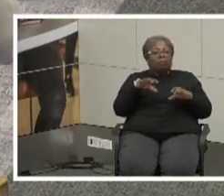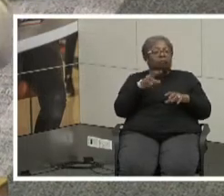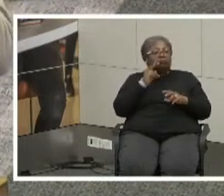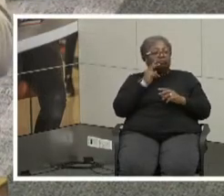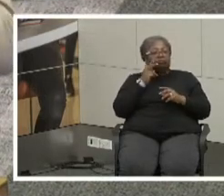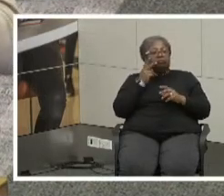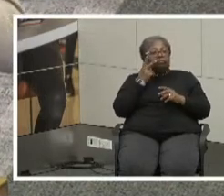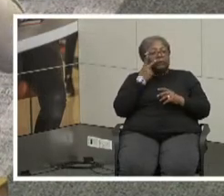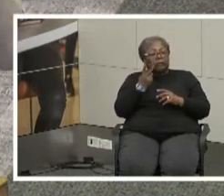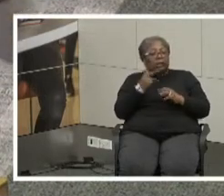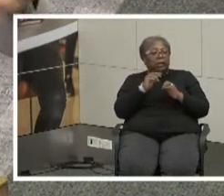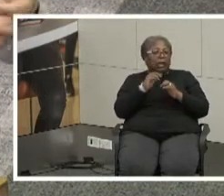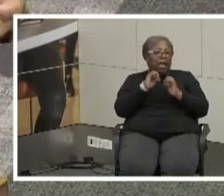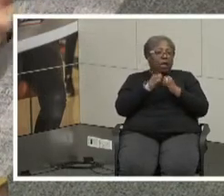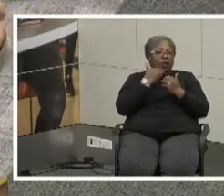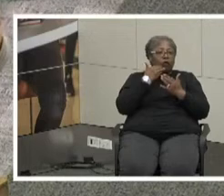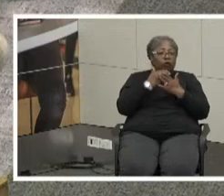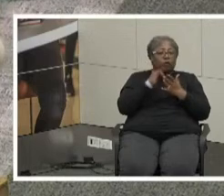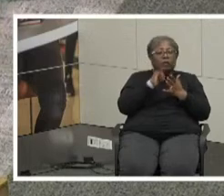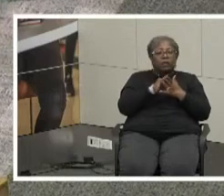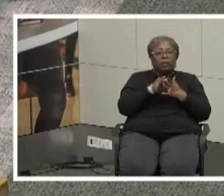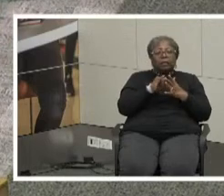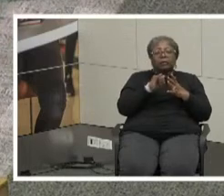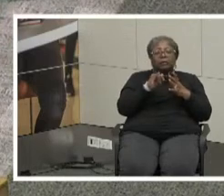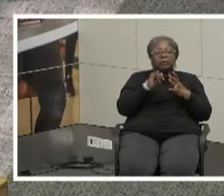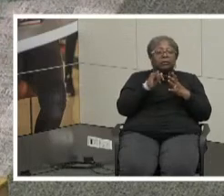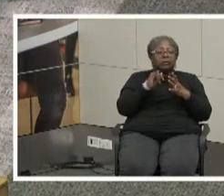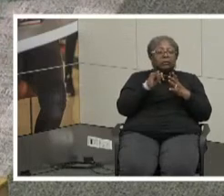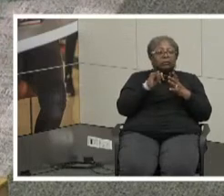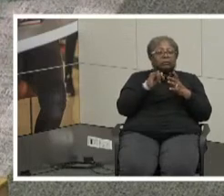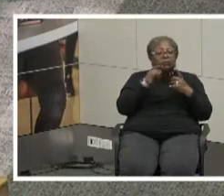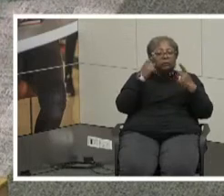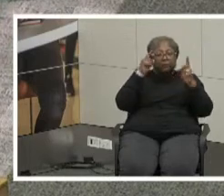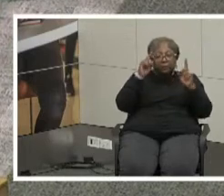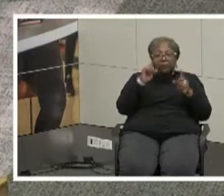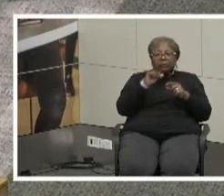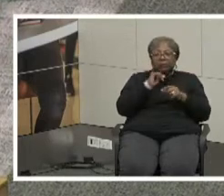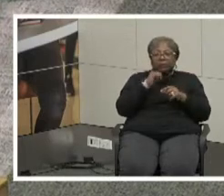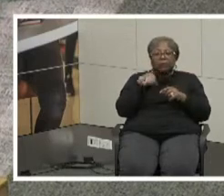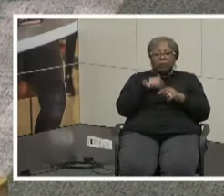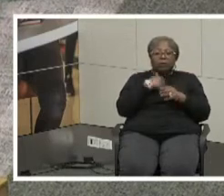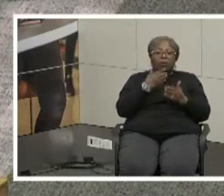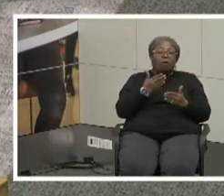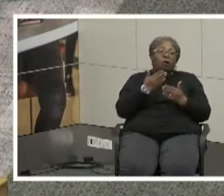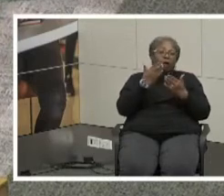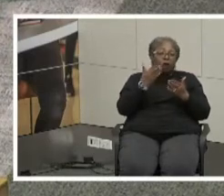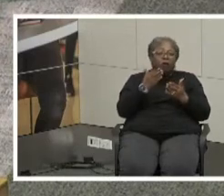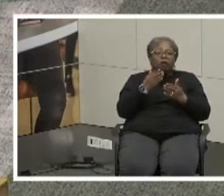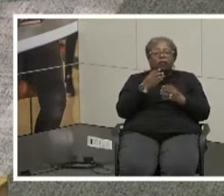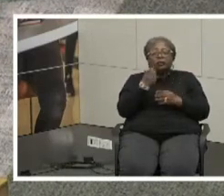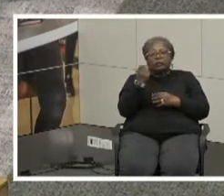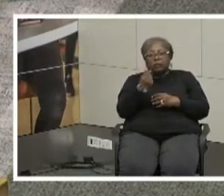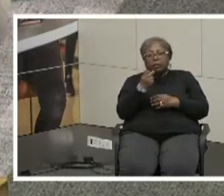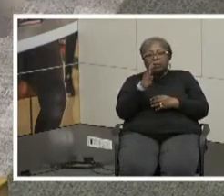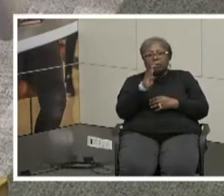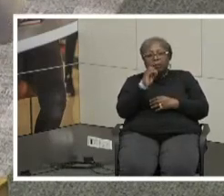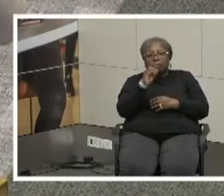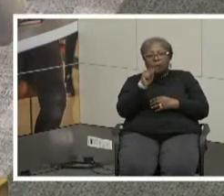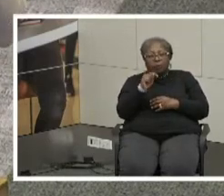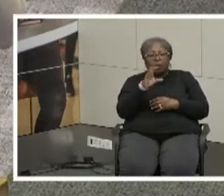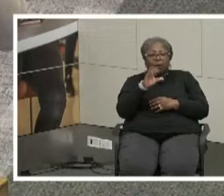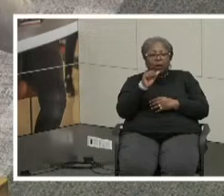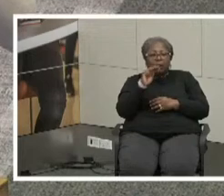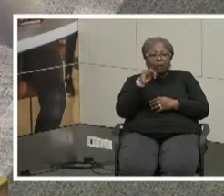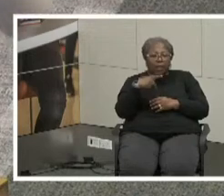effectiveness of that resource which hadn't been previously done um and then we also have been offering numerous Saturday boot camps so as we